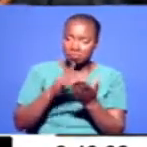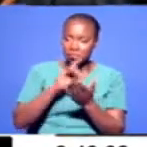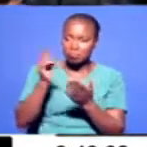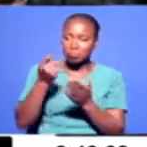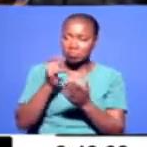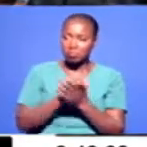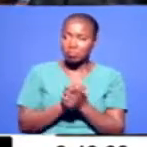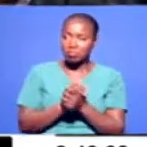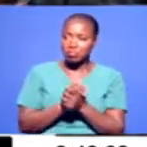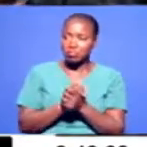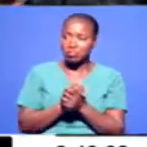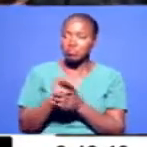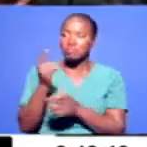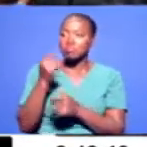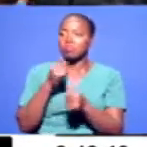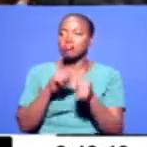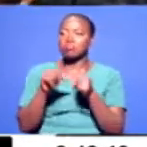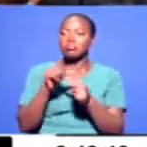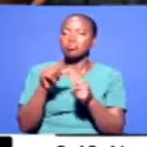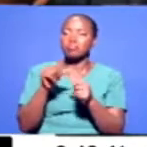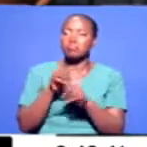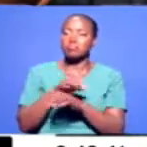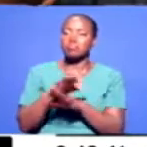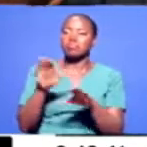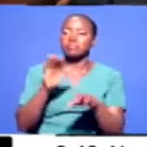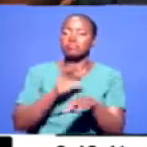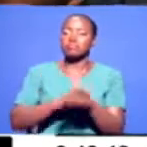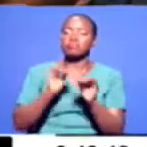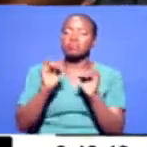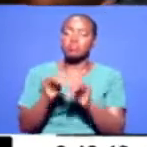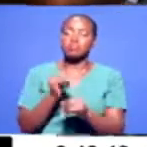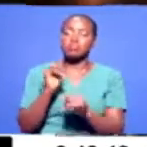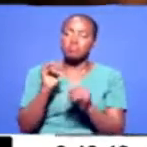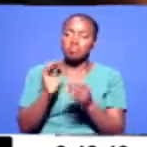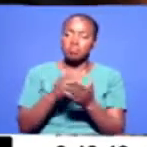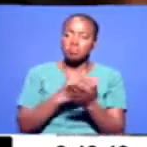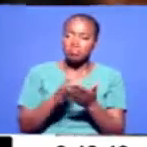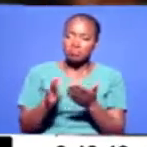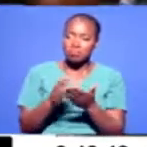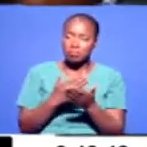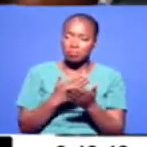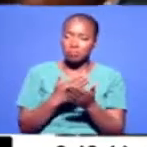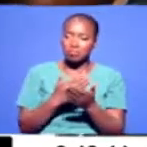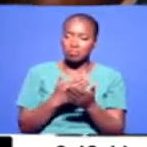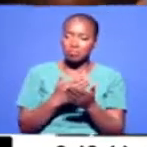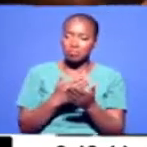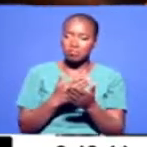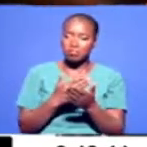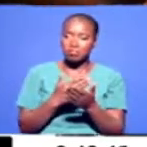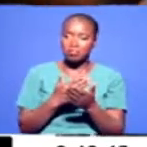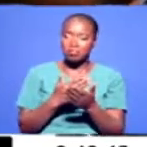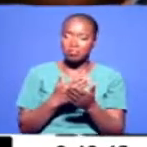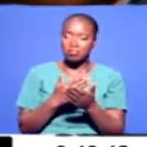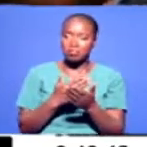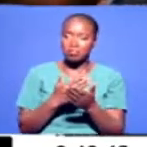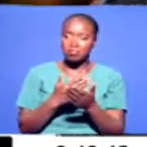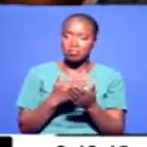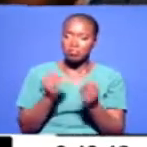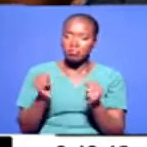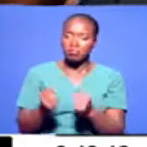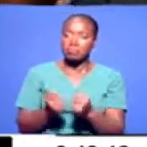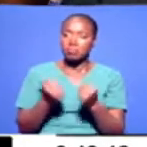The event is about spreading good music and in a safe and like